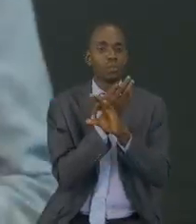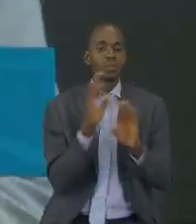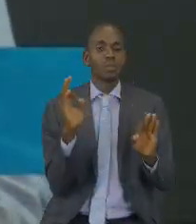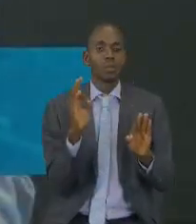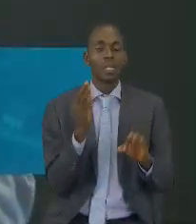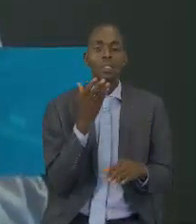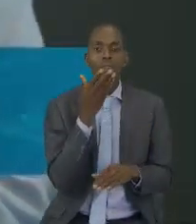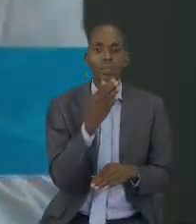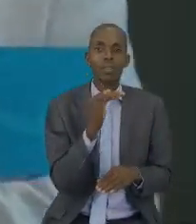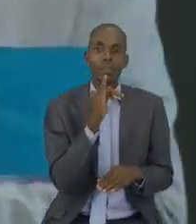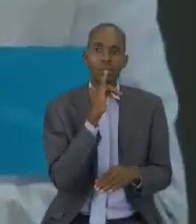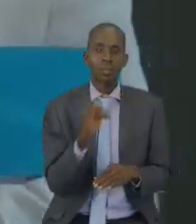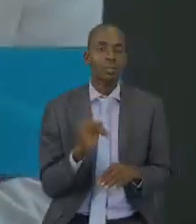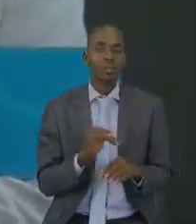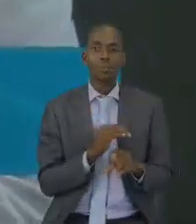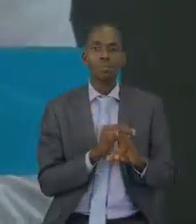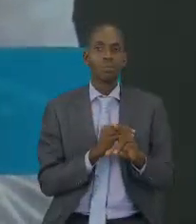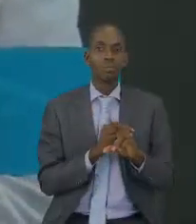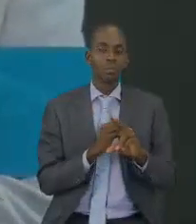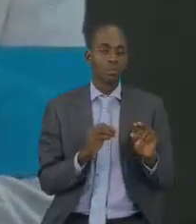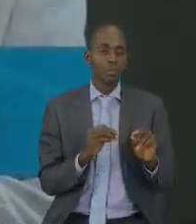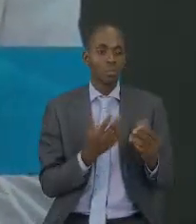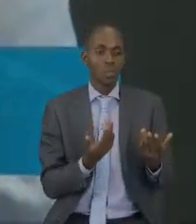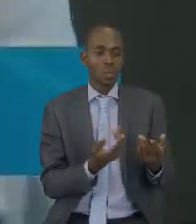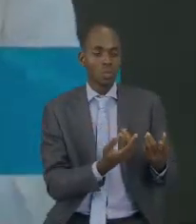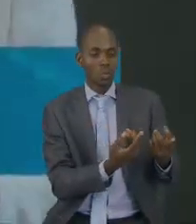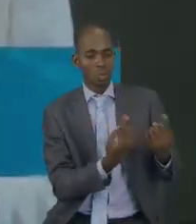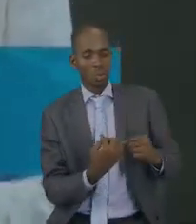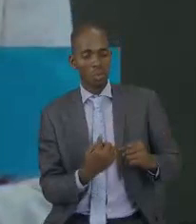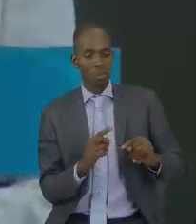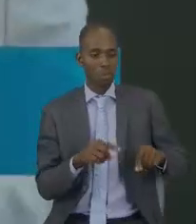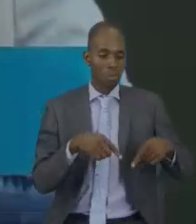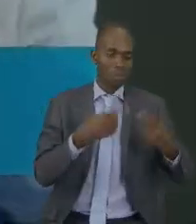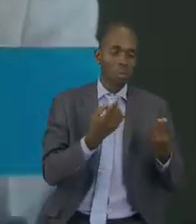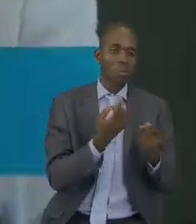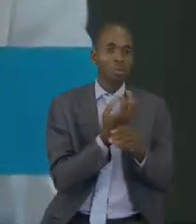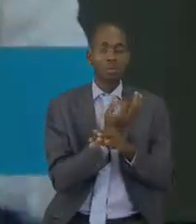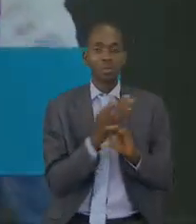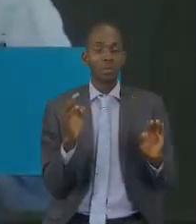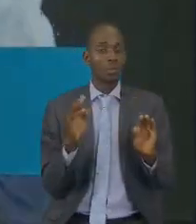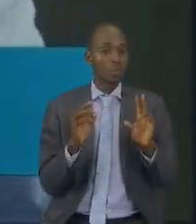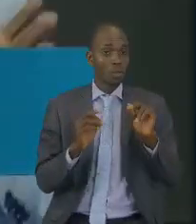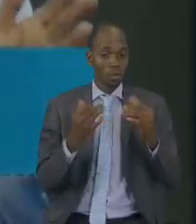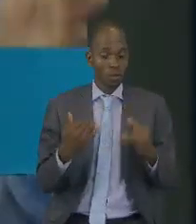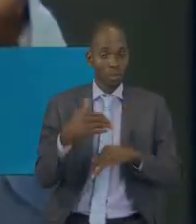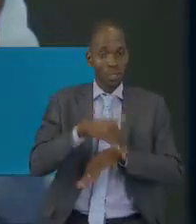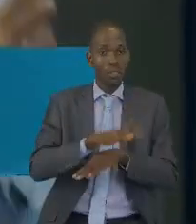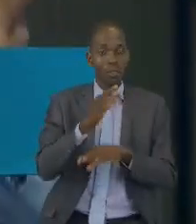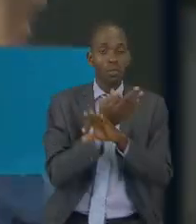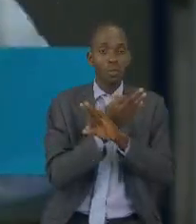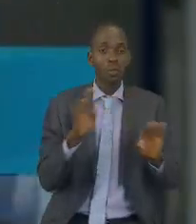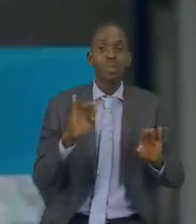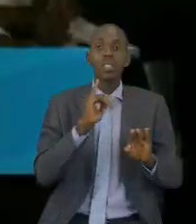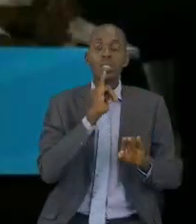is no karma and go, or go and come back. Tonight, your freedom